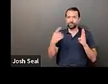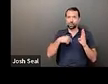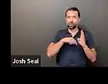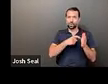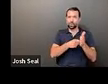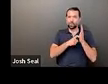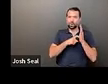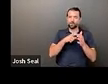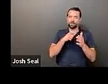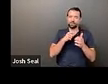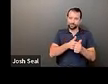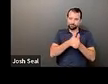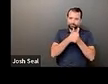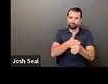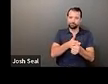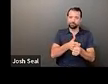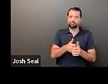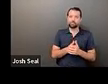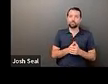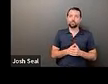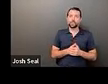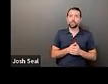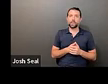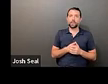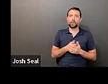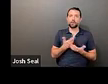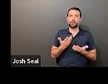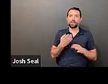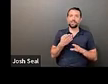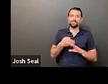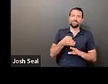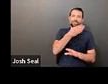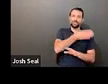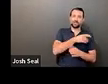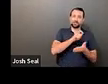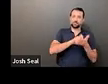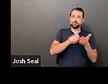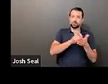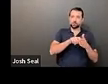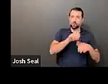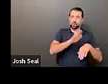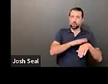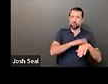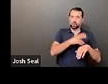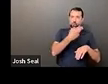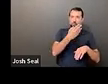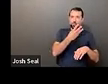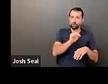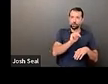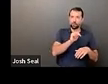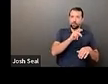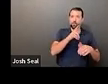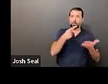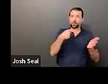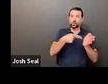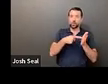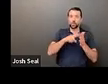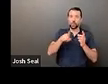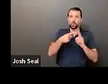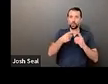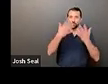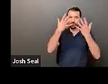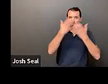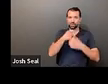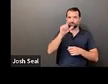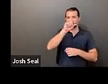attention to, right? So the advanced written notice, again, the timelines are bolded, the MUSER references are there. So